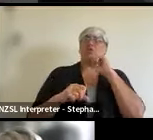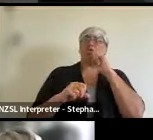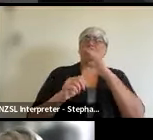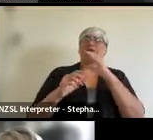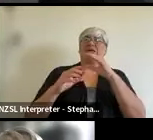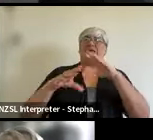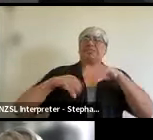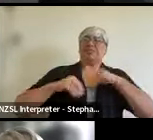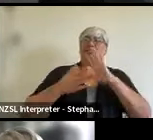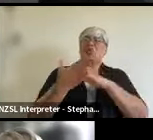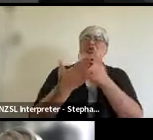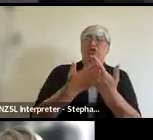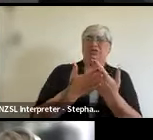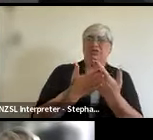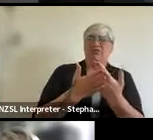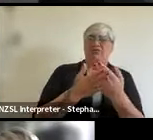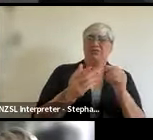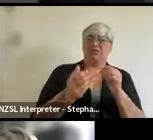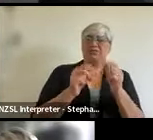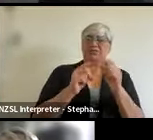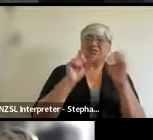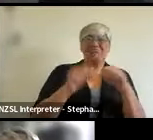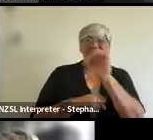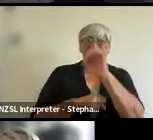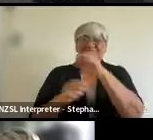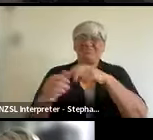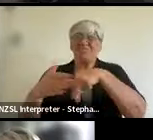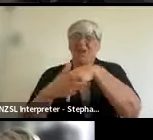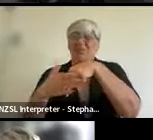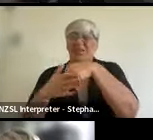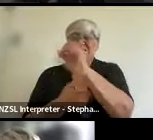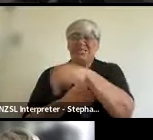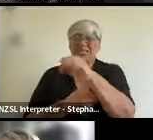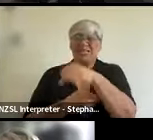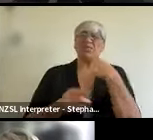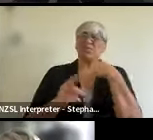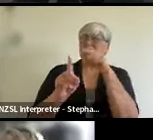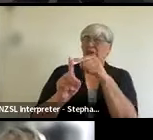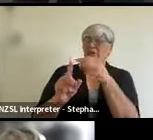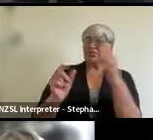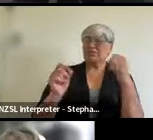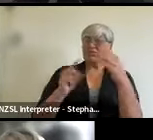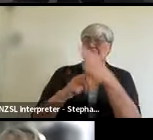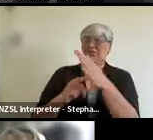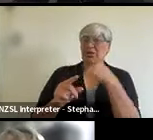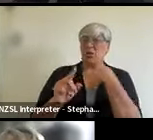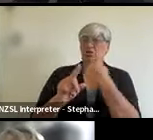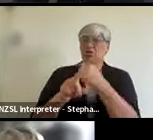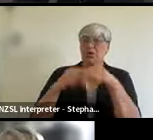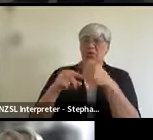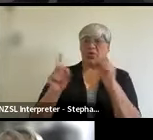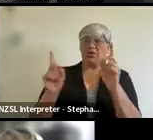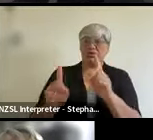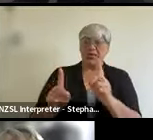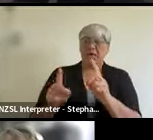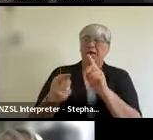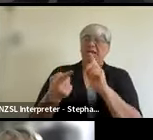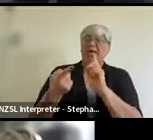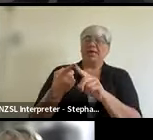barrier to using an online system. That specifically what I was talking about was that